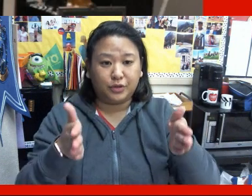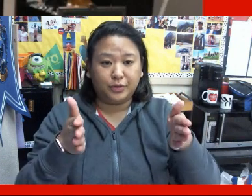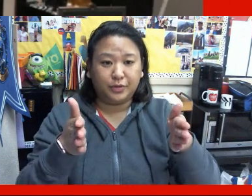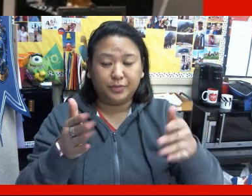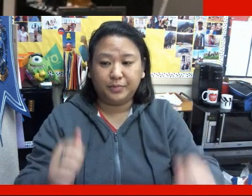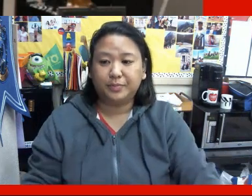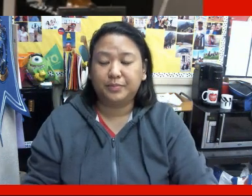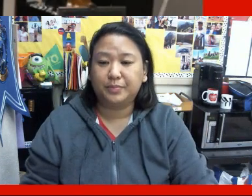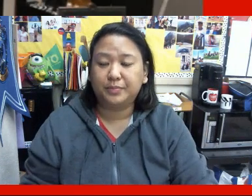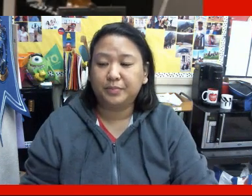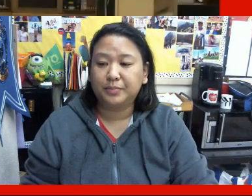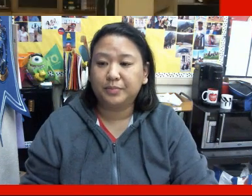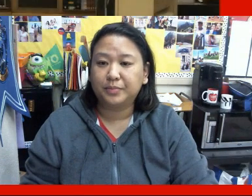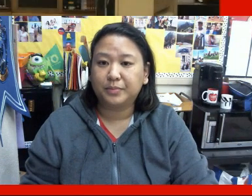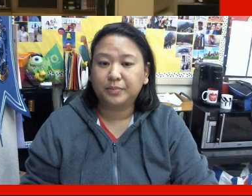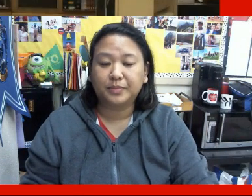Interpreter.